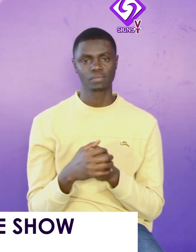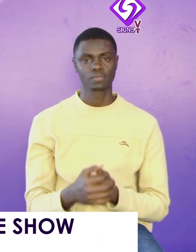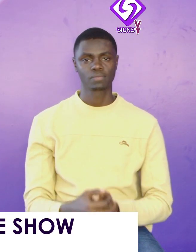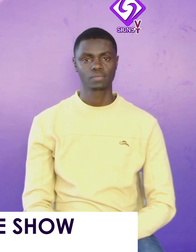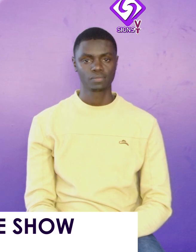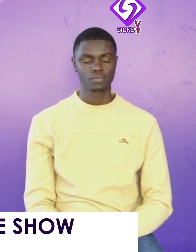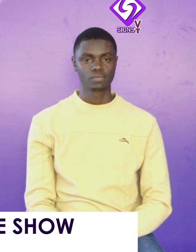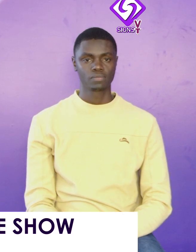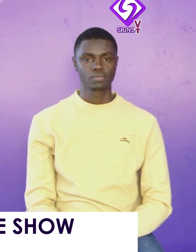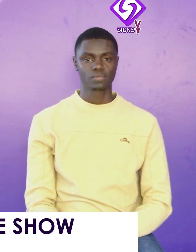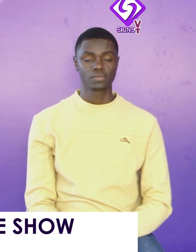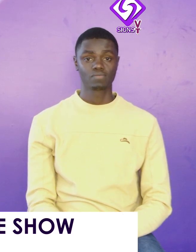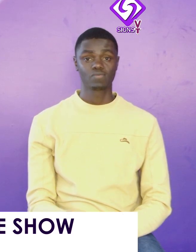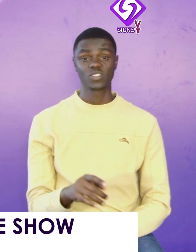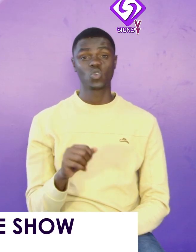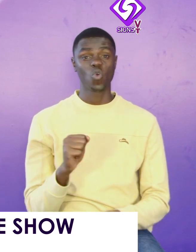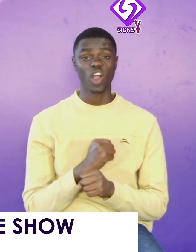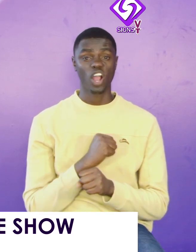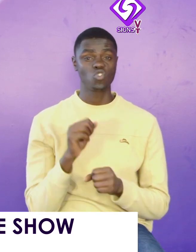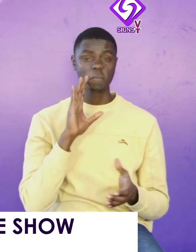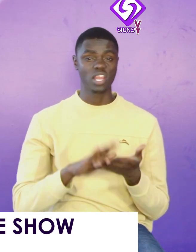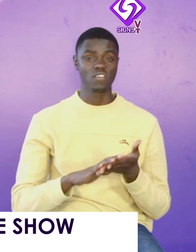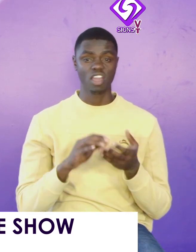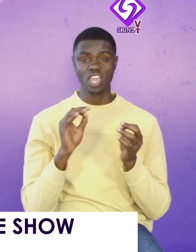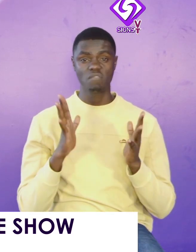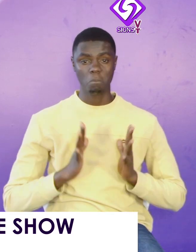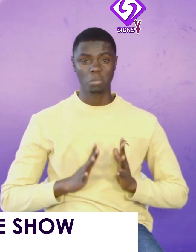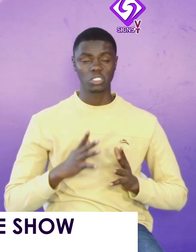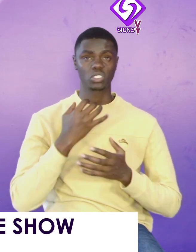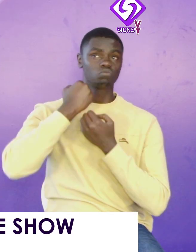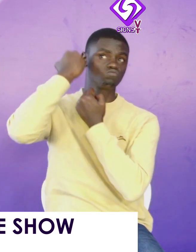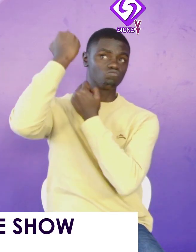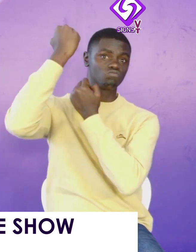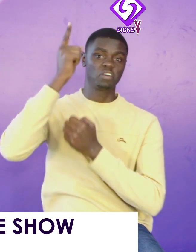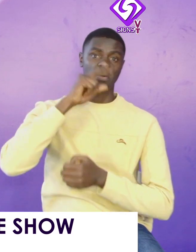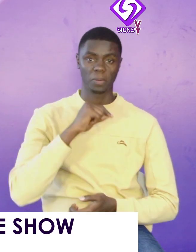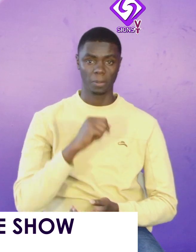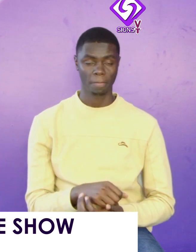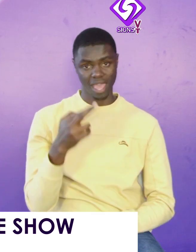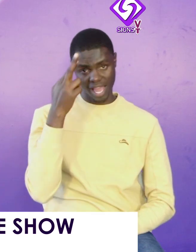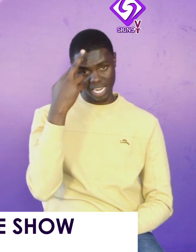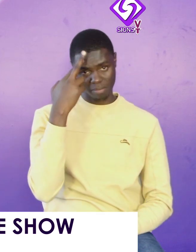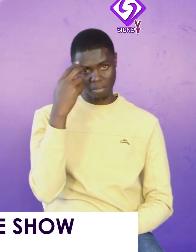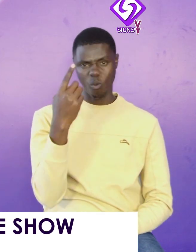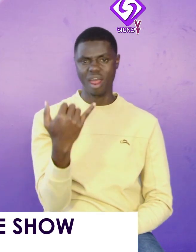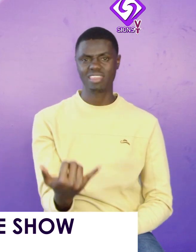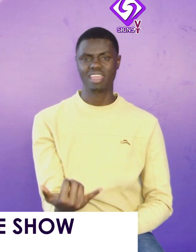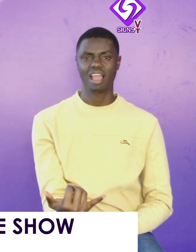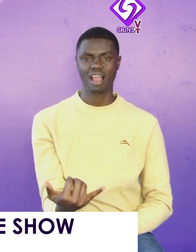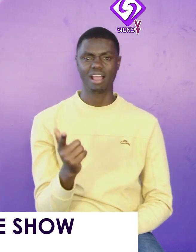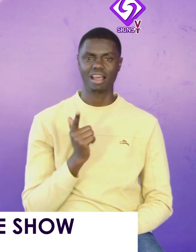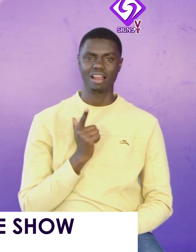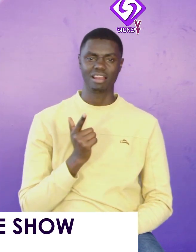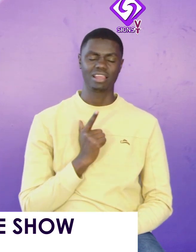You can't believe it when you find somebody has committed suicide. I remember one young